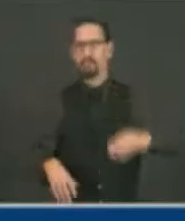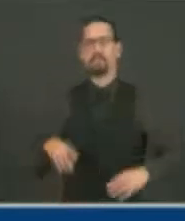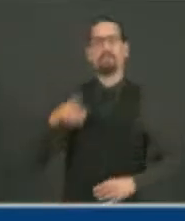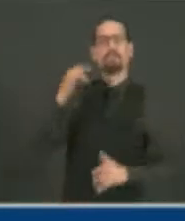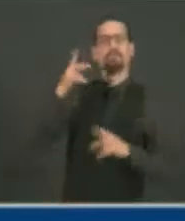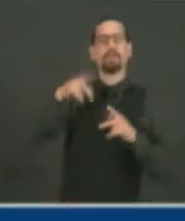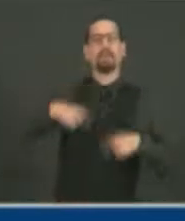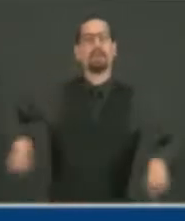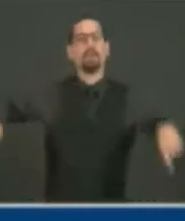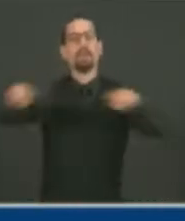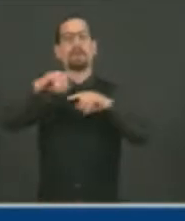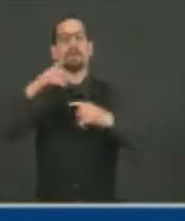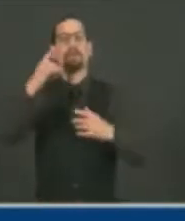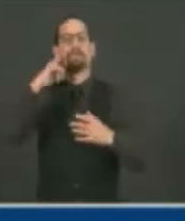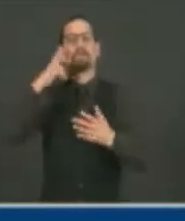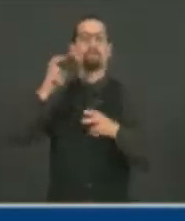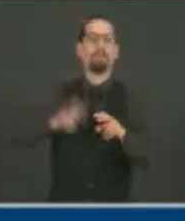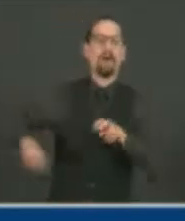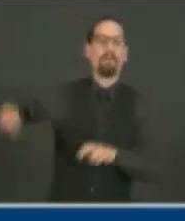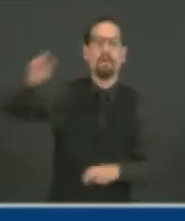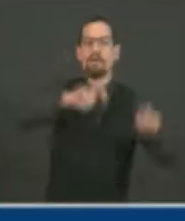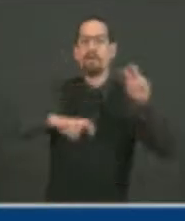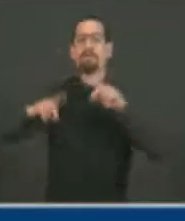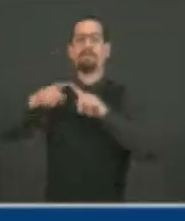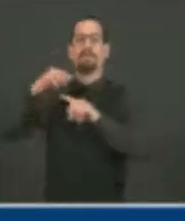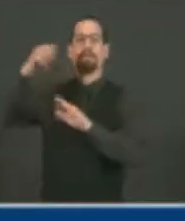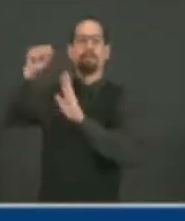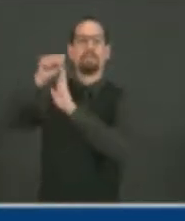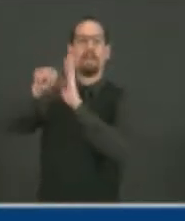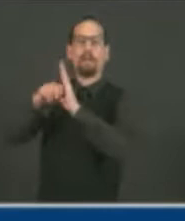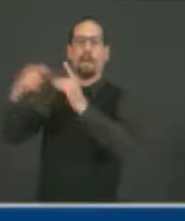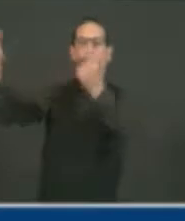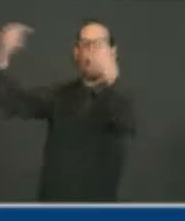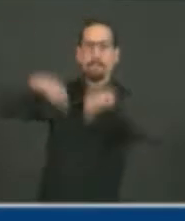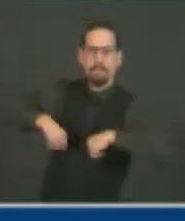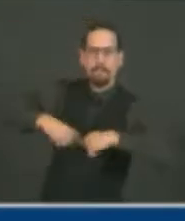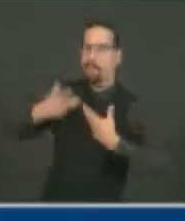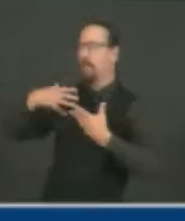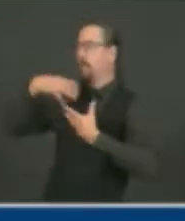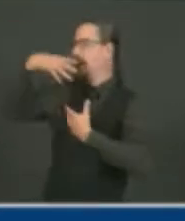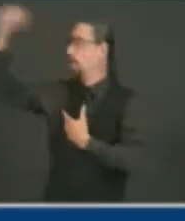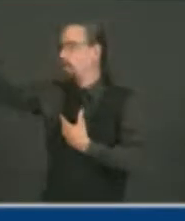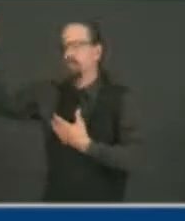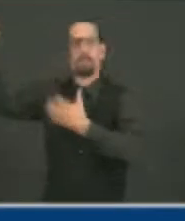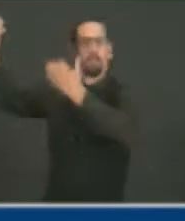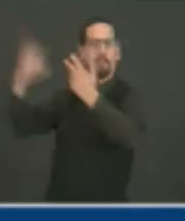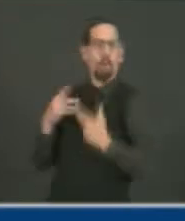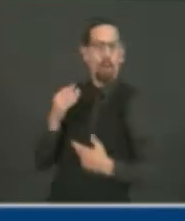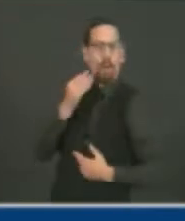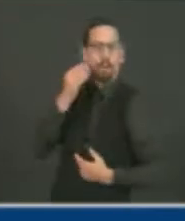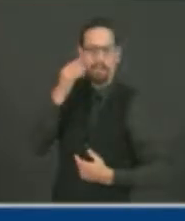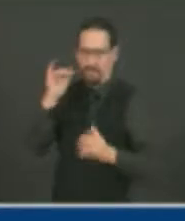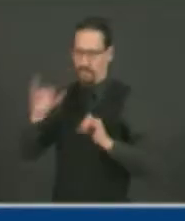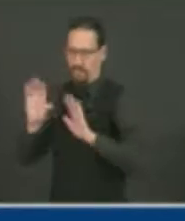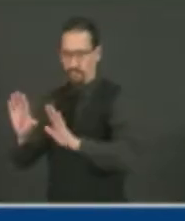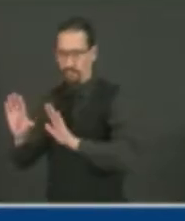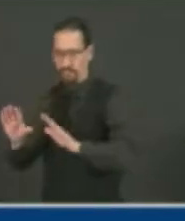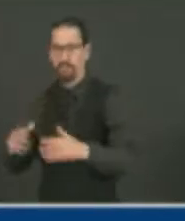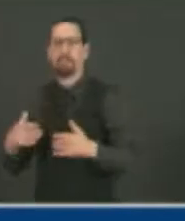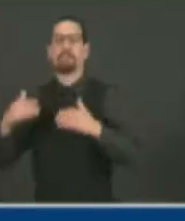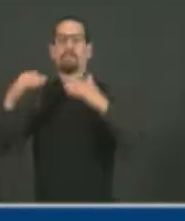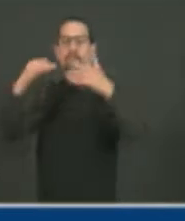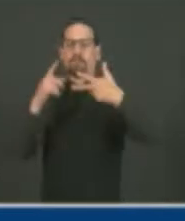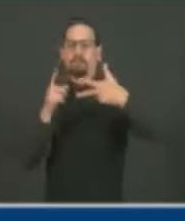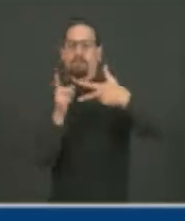graph, the new hospitalizations, the red line is drawn at 210 new hospitalizations